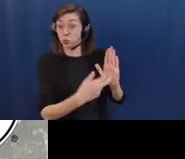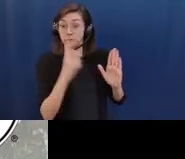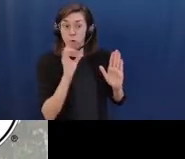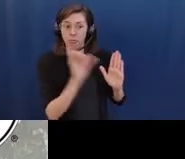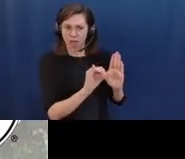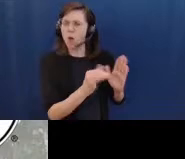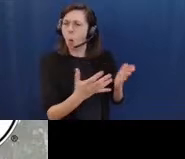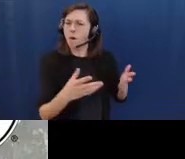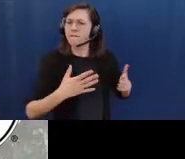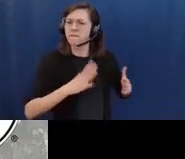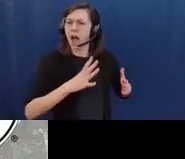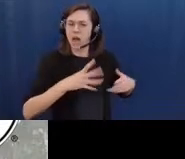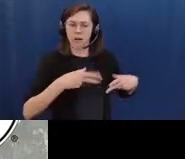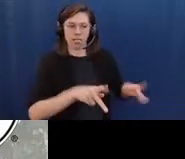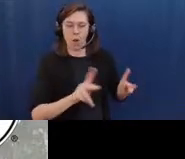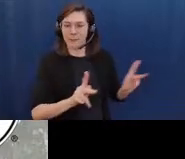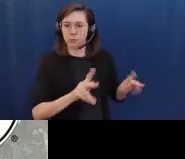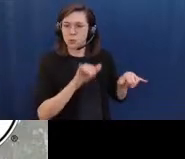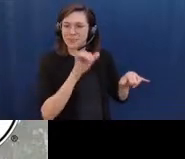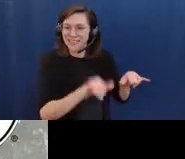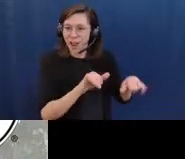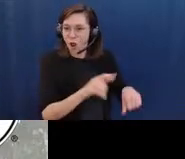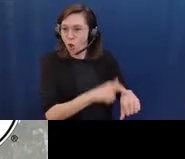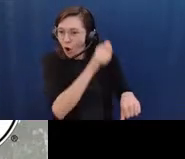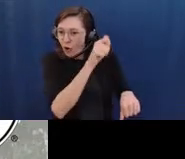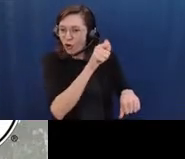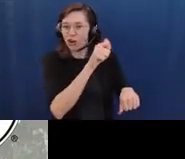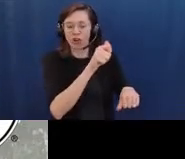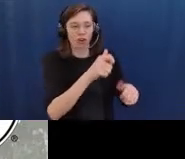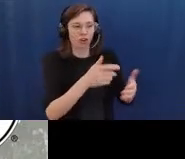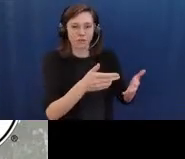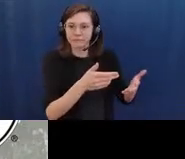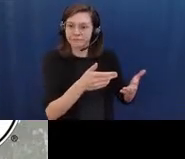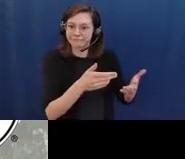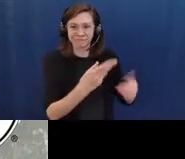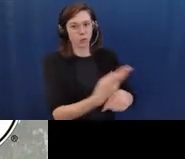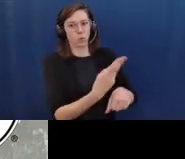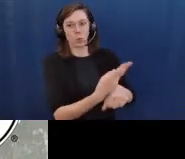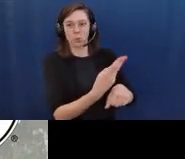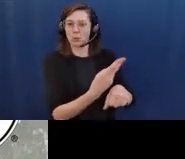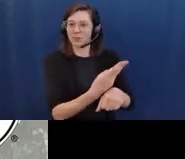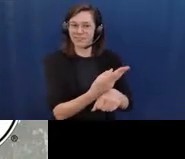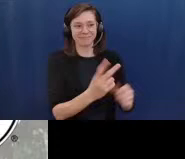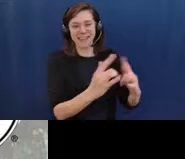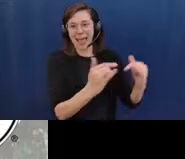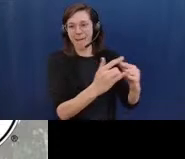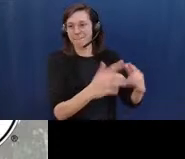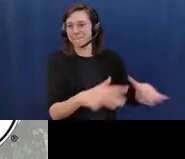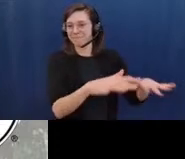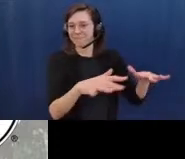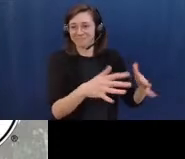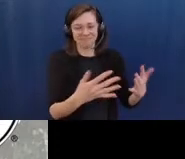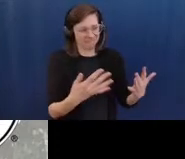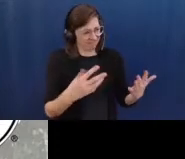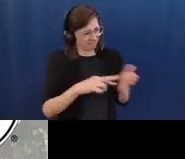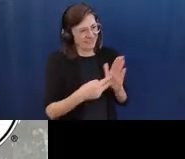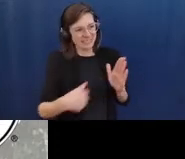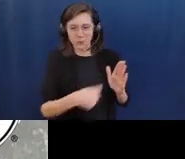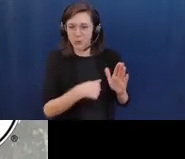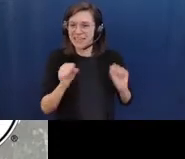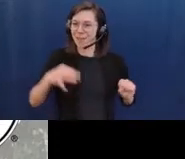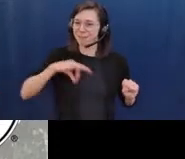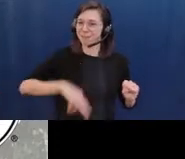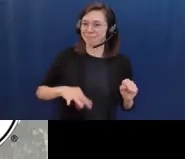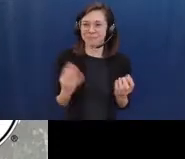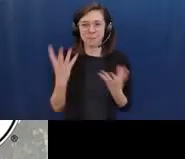stay there, utilize them. And then, not only are we being able to use our beautiful resources, but we're then as the